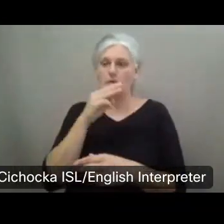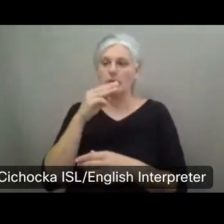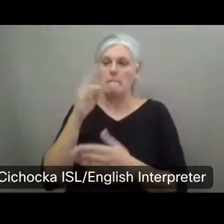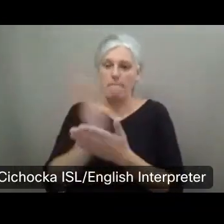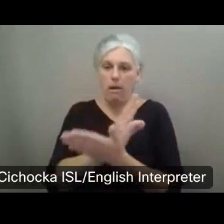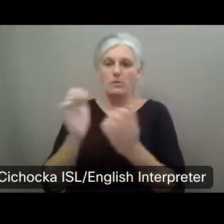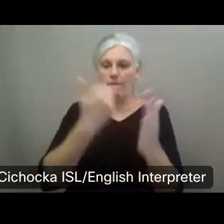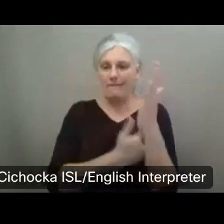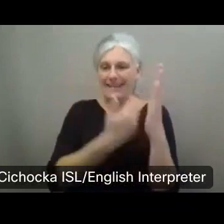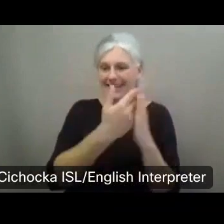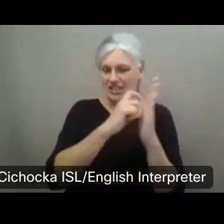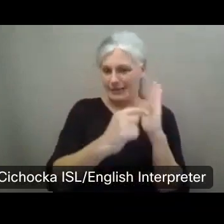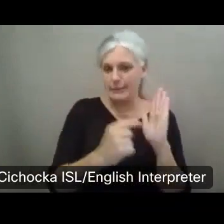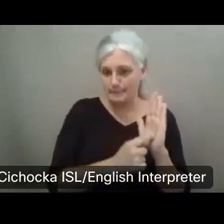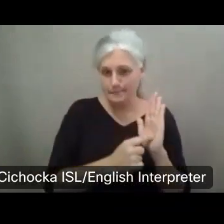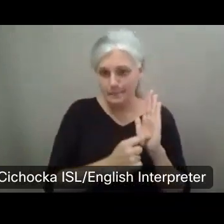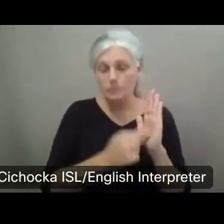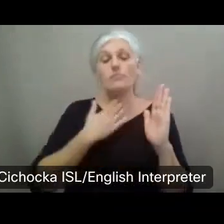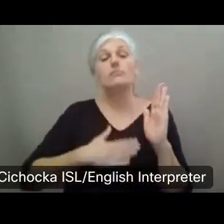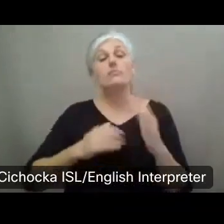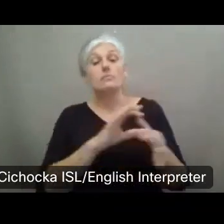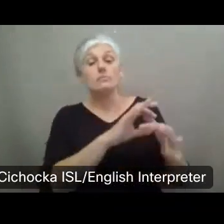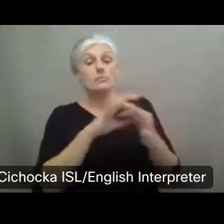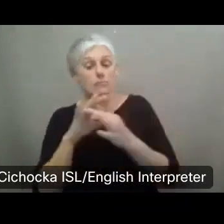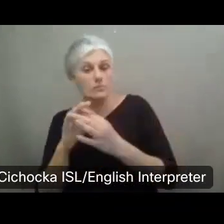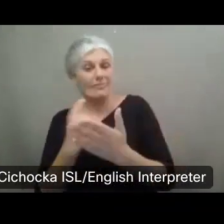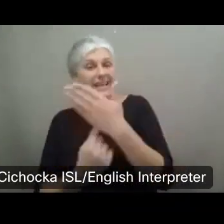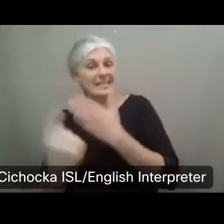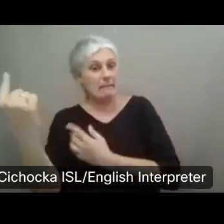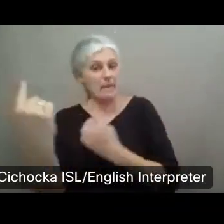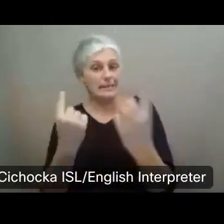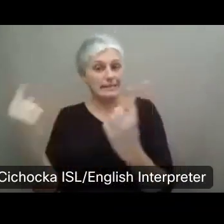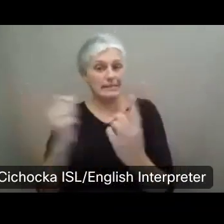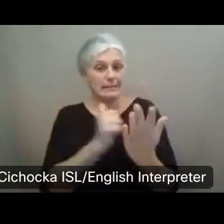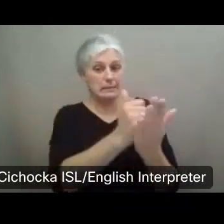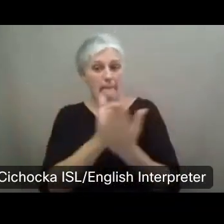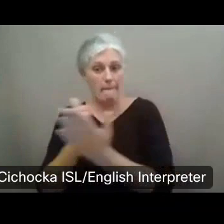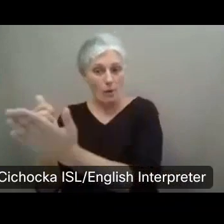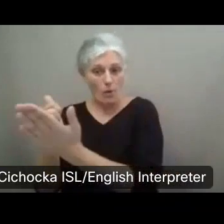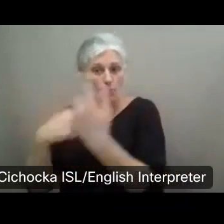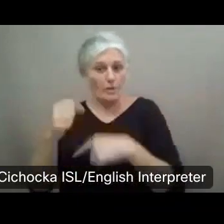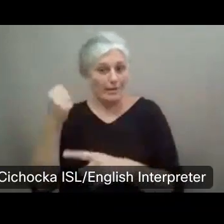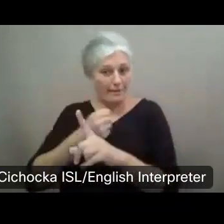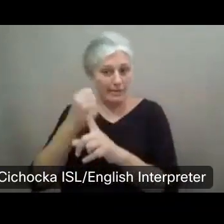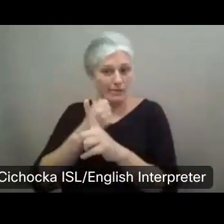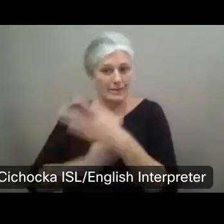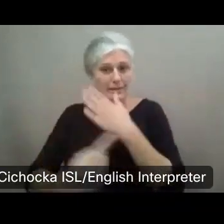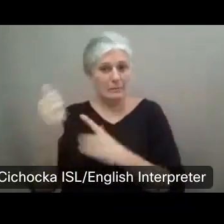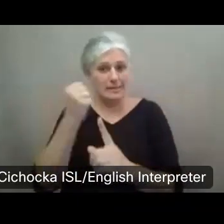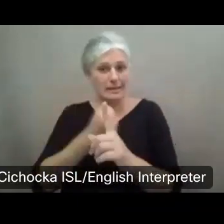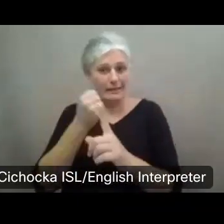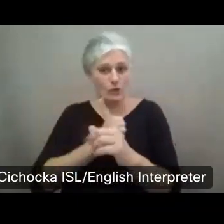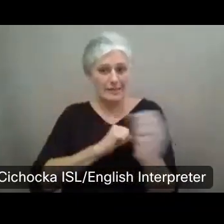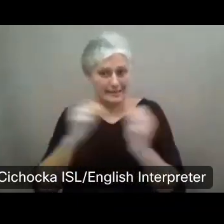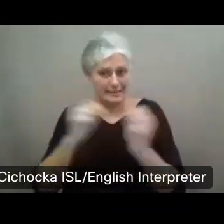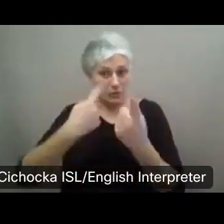legislation. And just in relation to independent supports, I suppose we are an independent advocacy service.